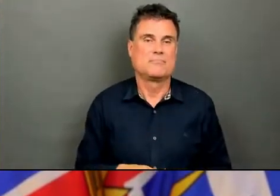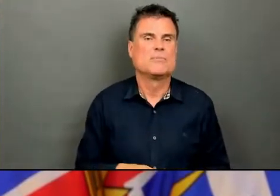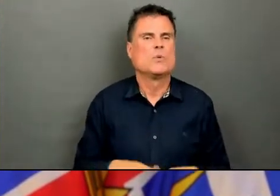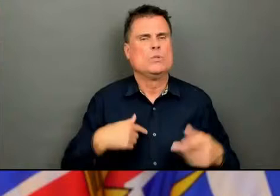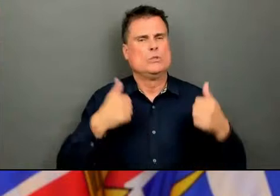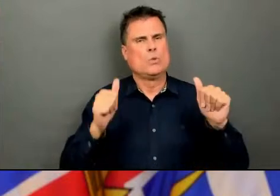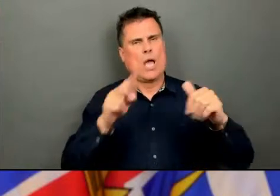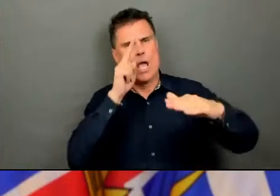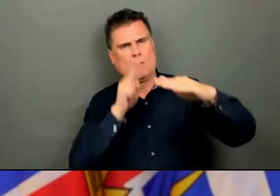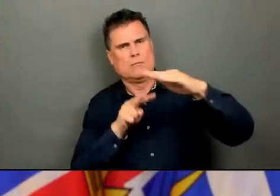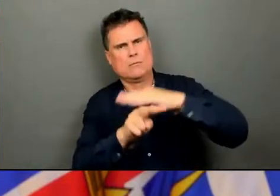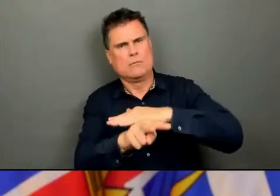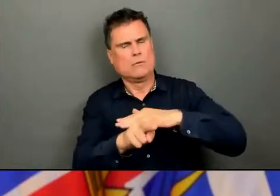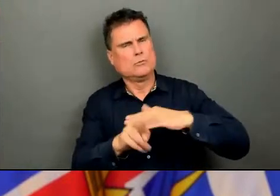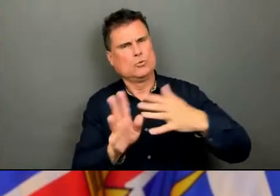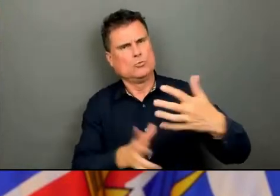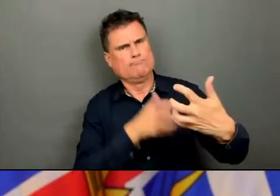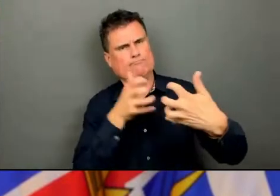into that.